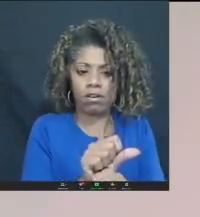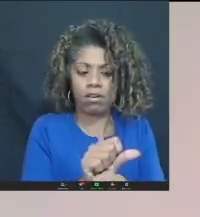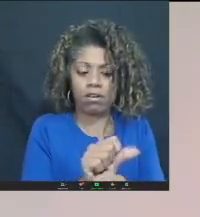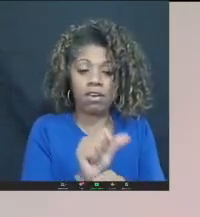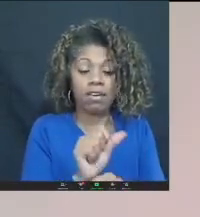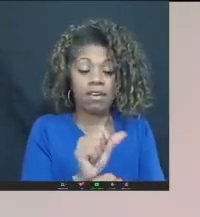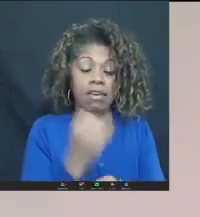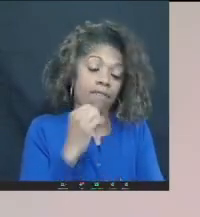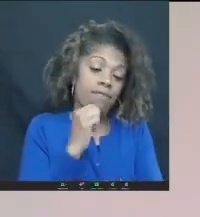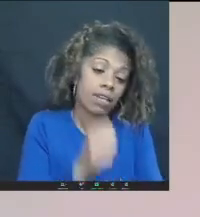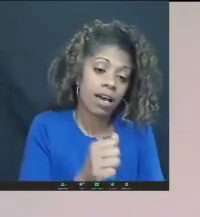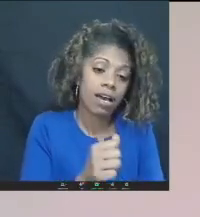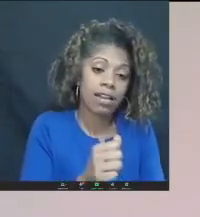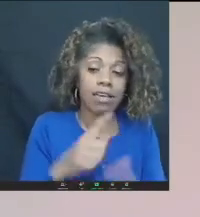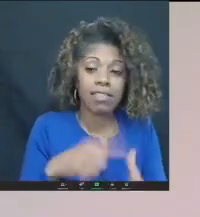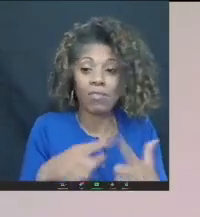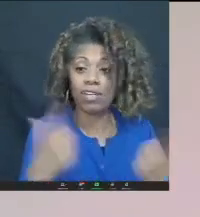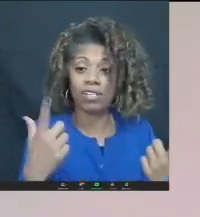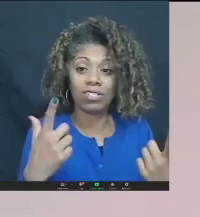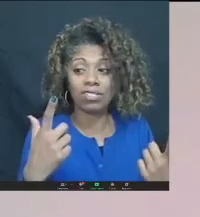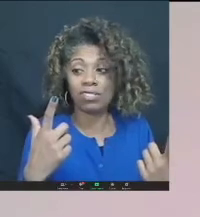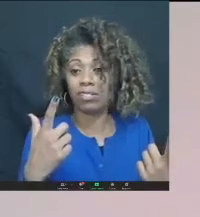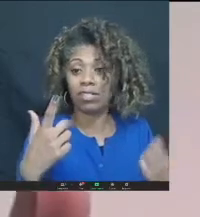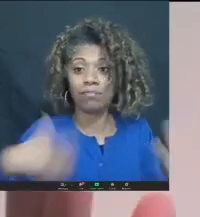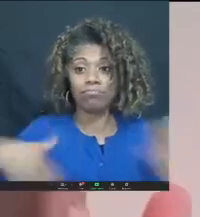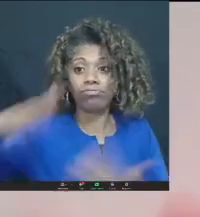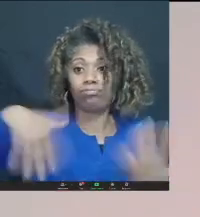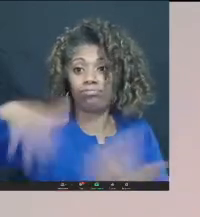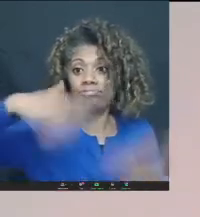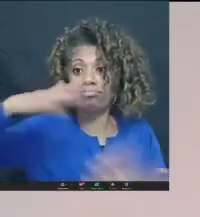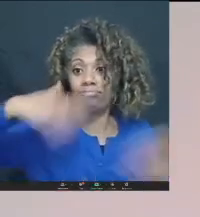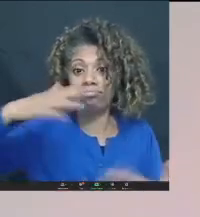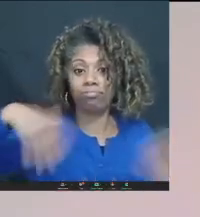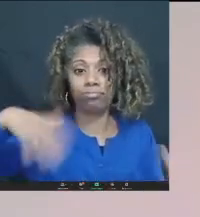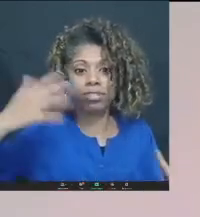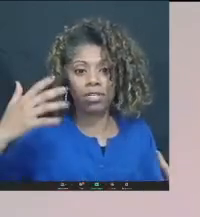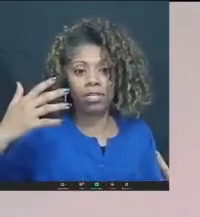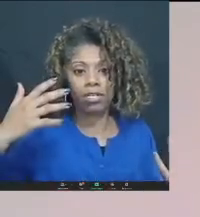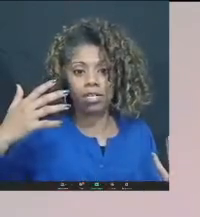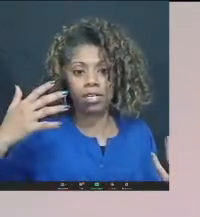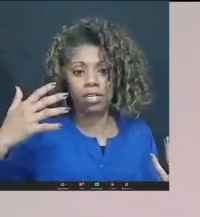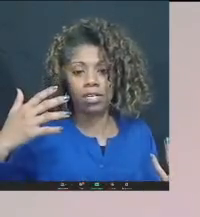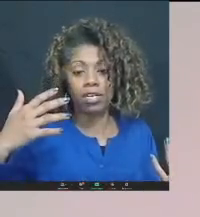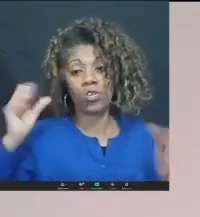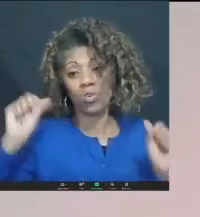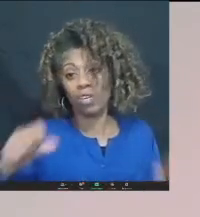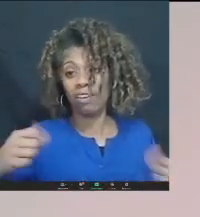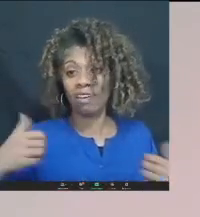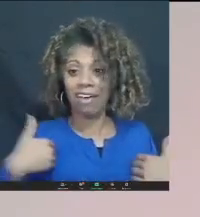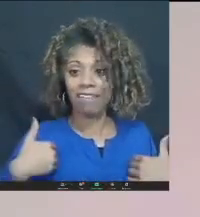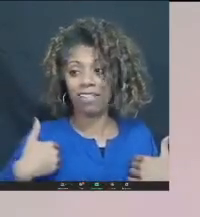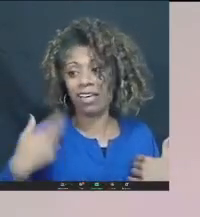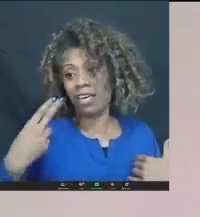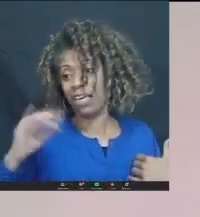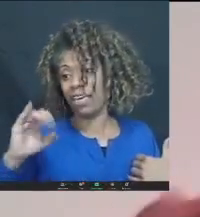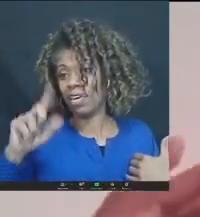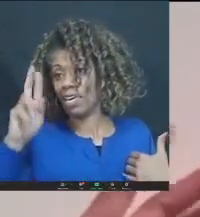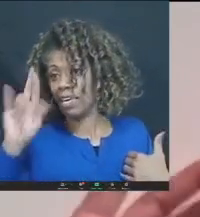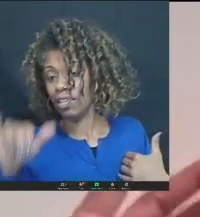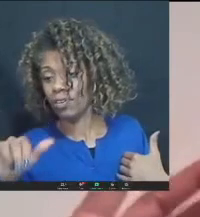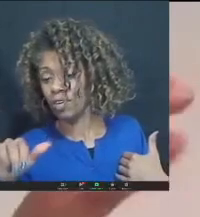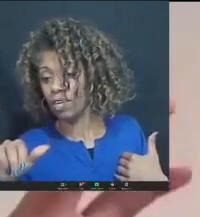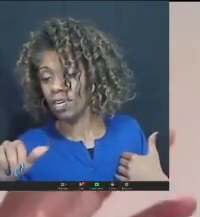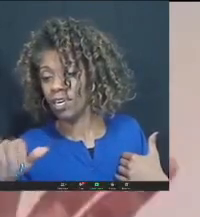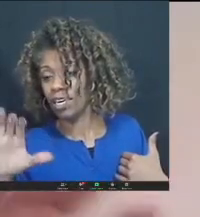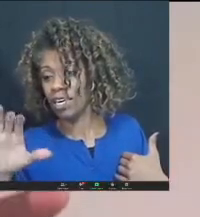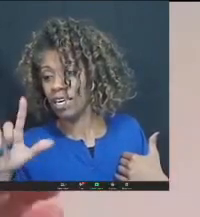is schizophrenic and unjust, right? Where you can be a Hillary Clinton supporter, but also do that stuff that Amy Cooper did in the park, right? Like